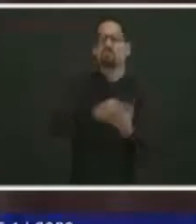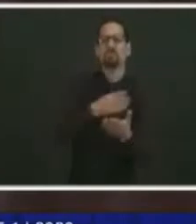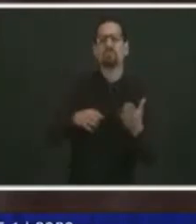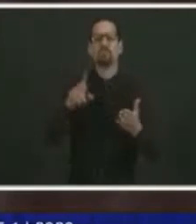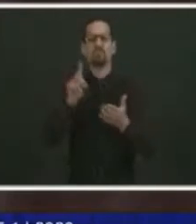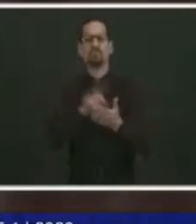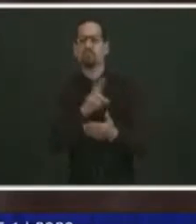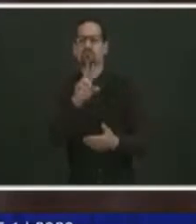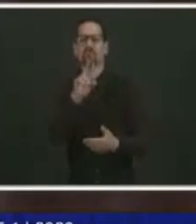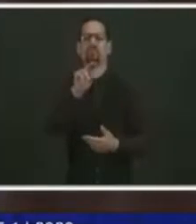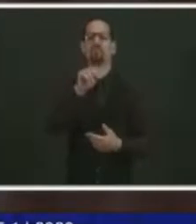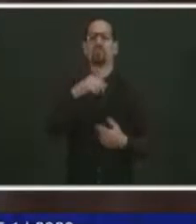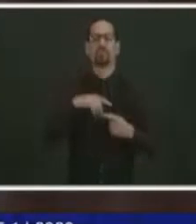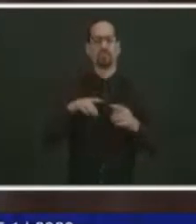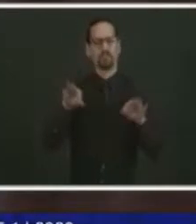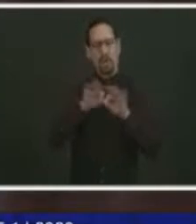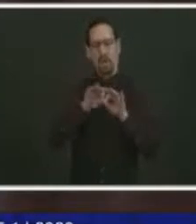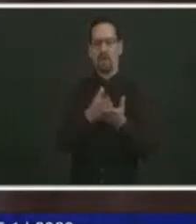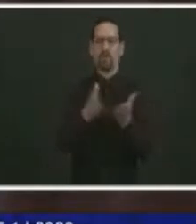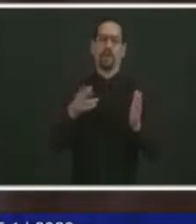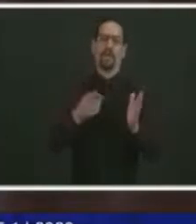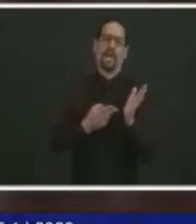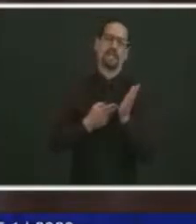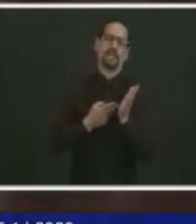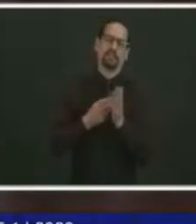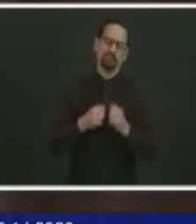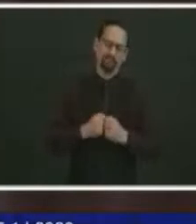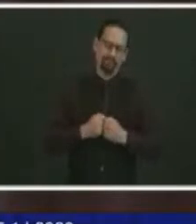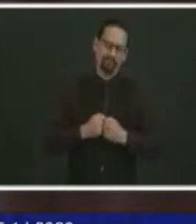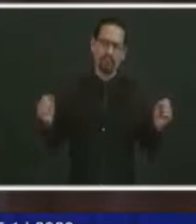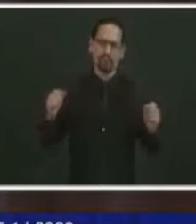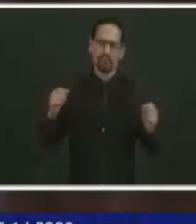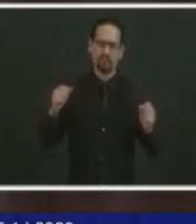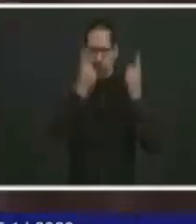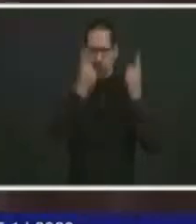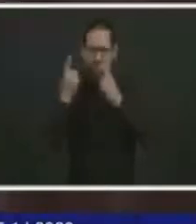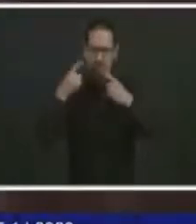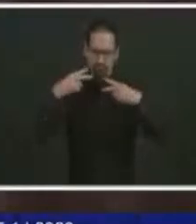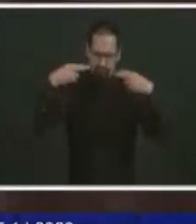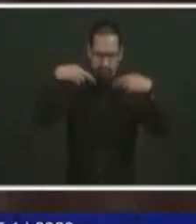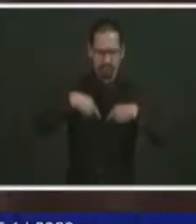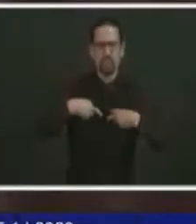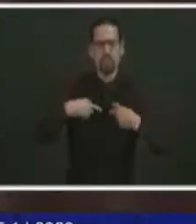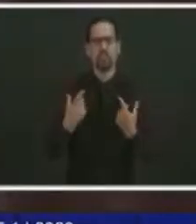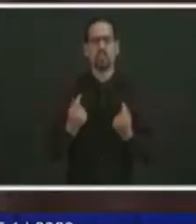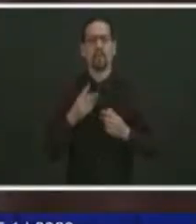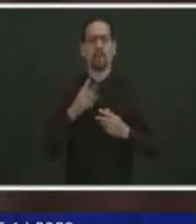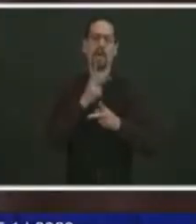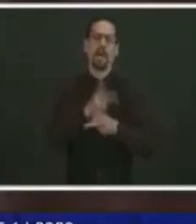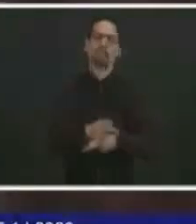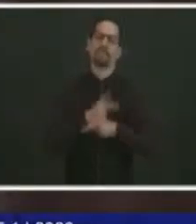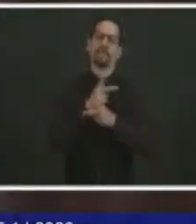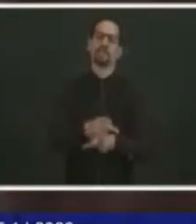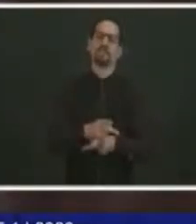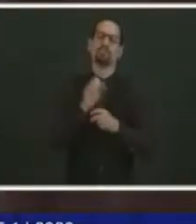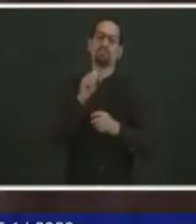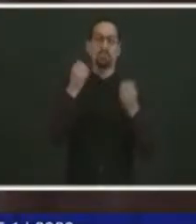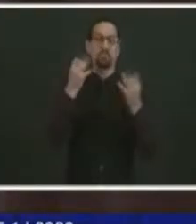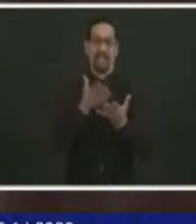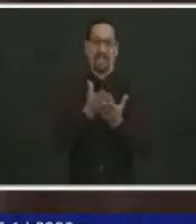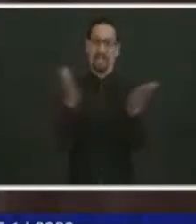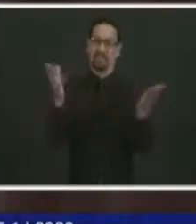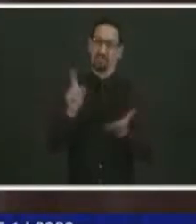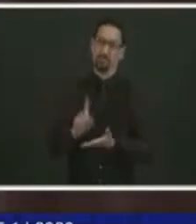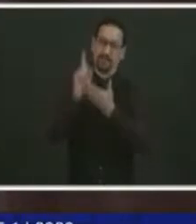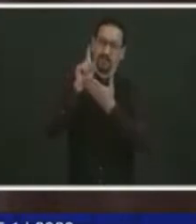honest and check our privilege and prejudice just to have an honest dialogue. So it doesn't take anything away from how